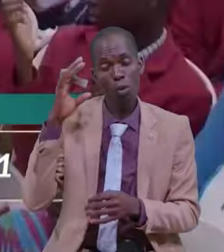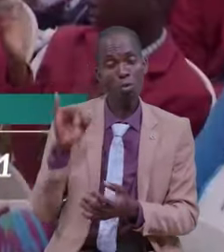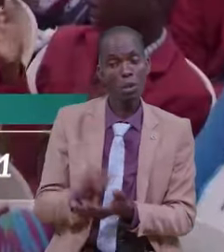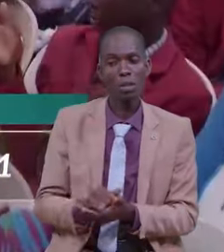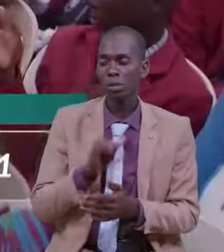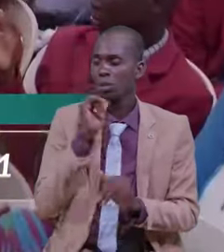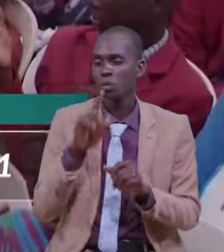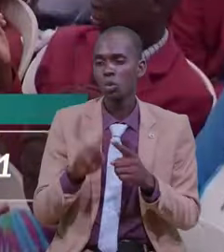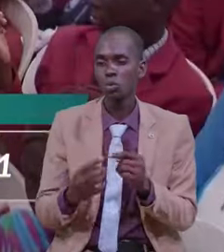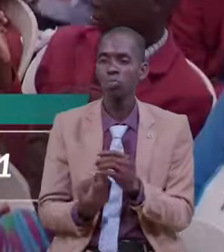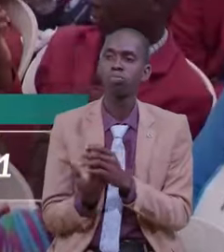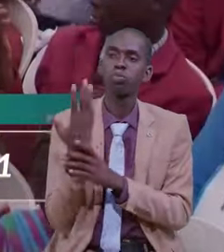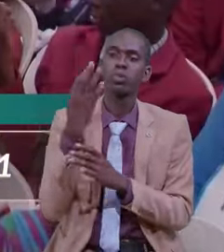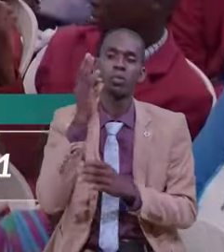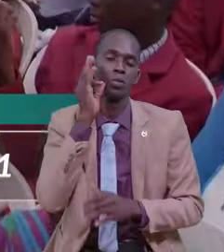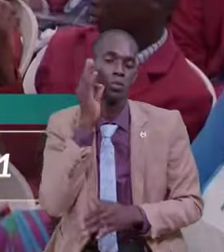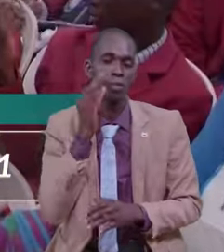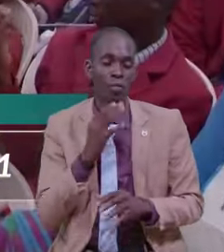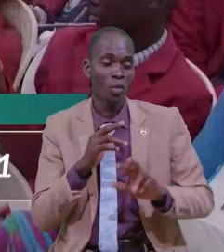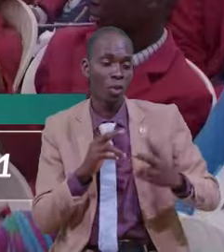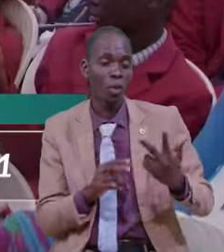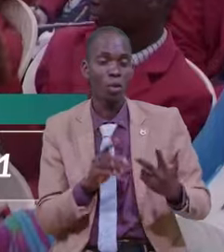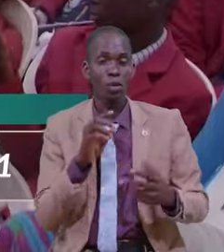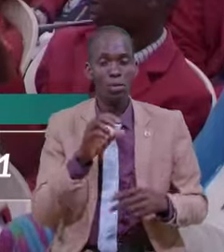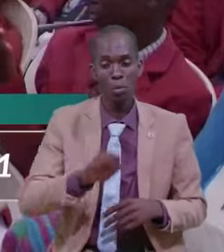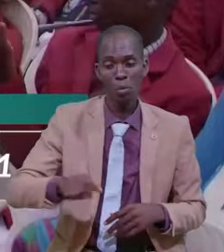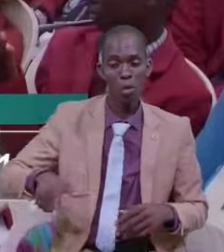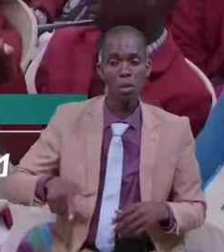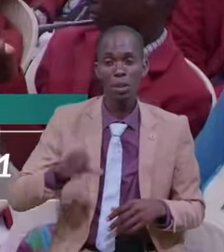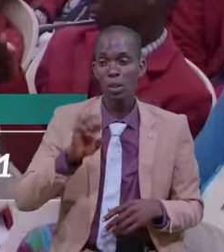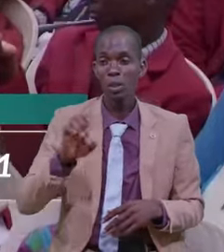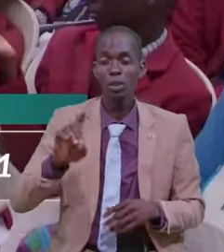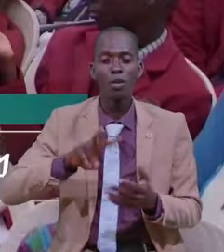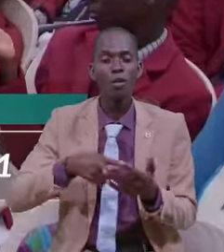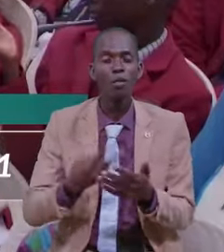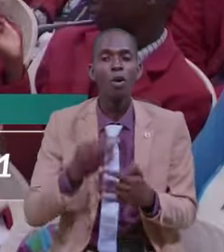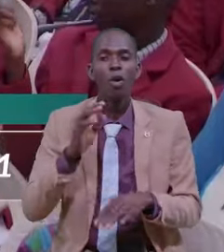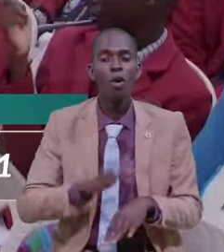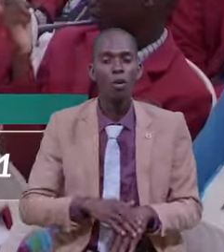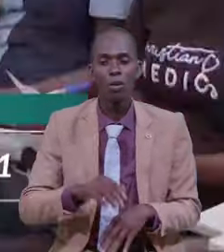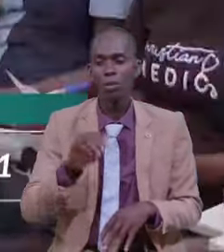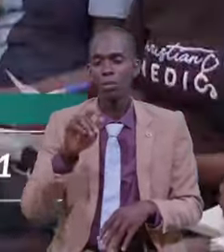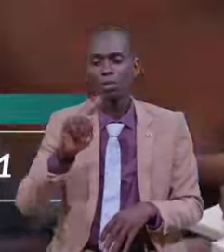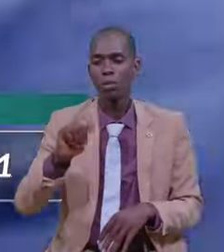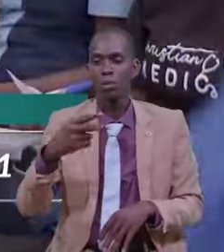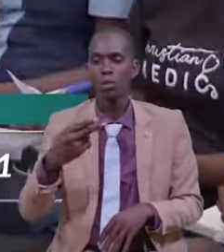fruit. And the next one fell on thorny ground. and the thorns grew and choked